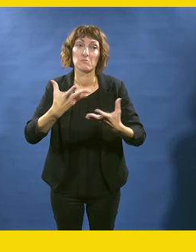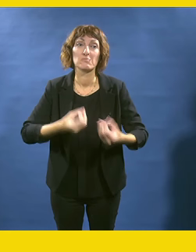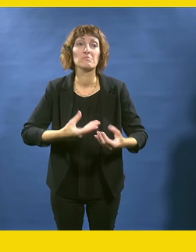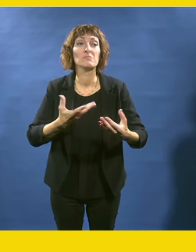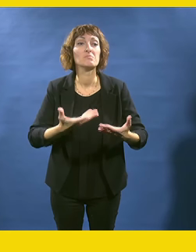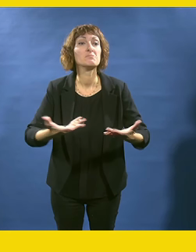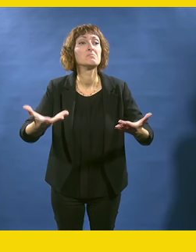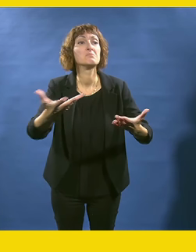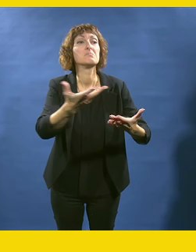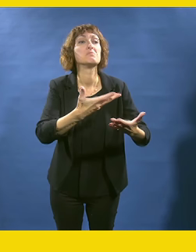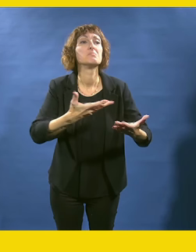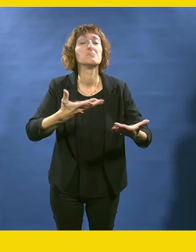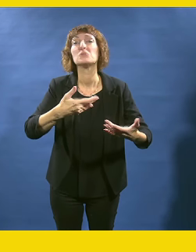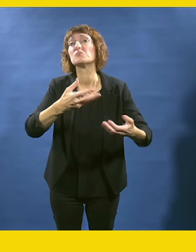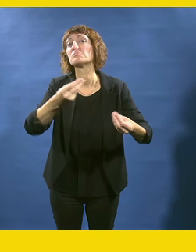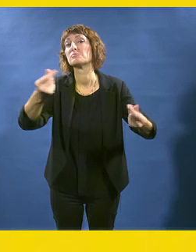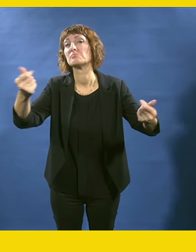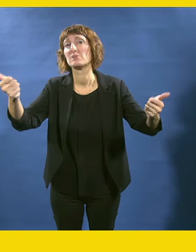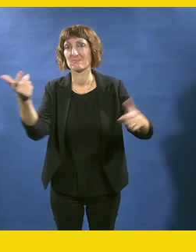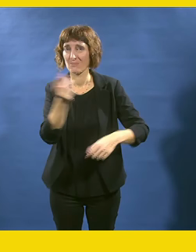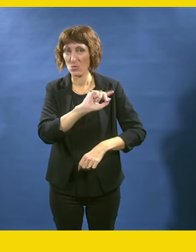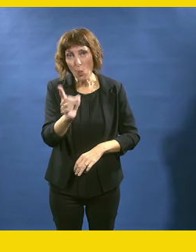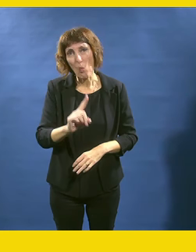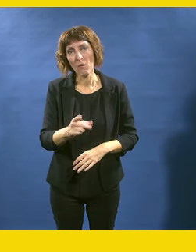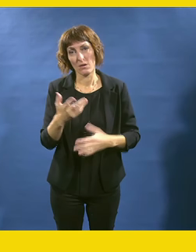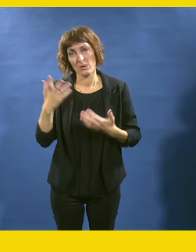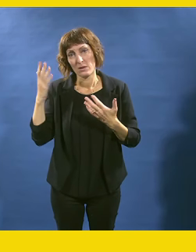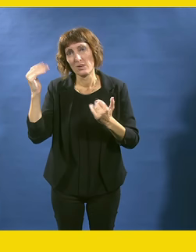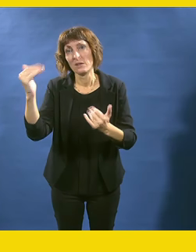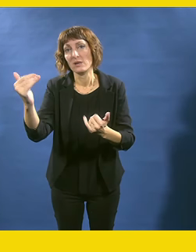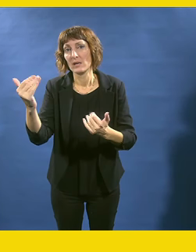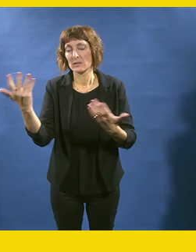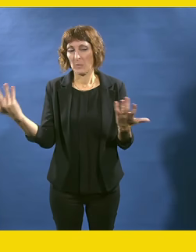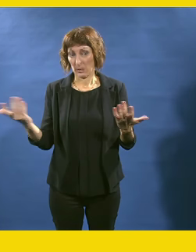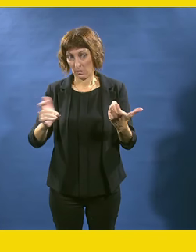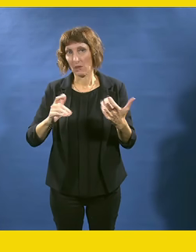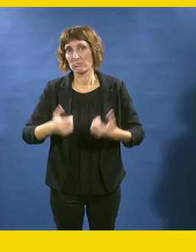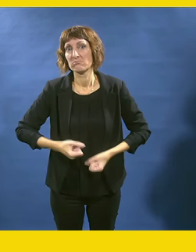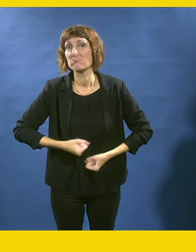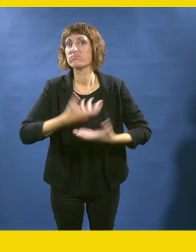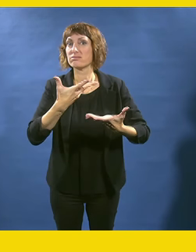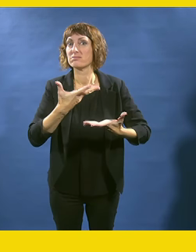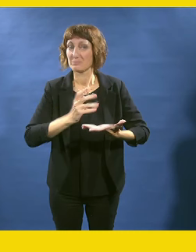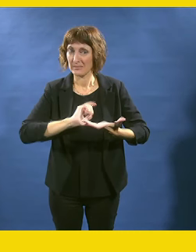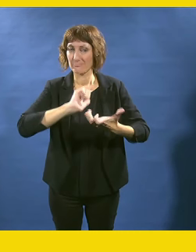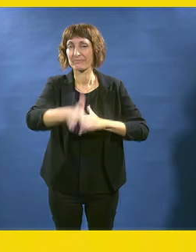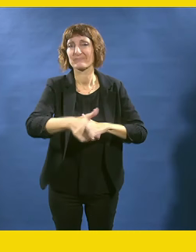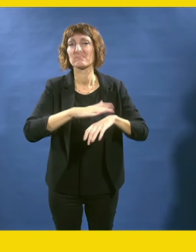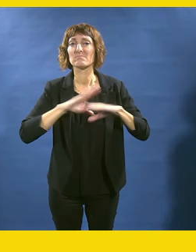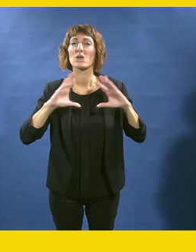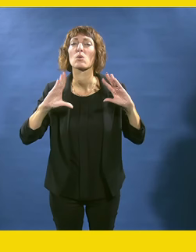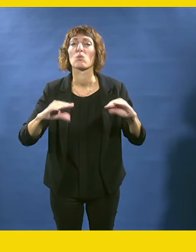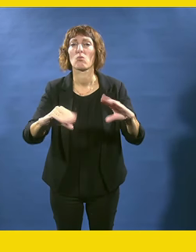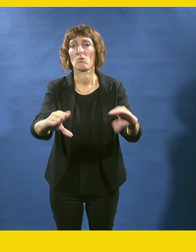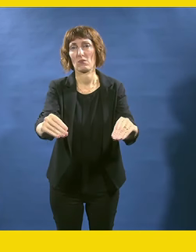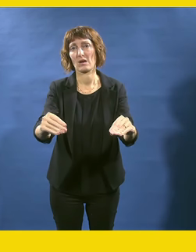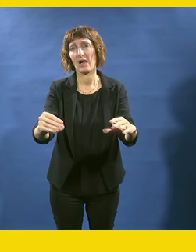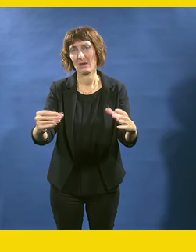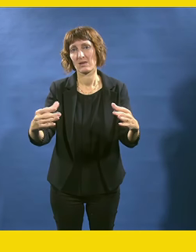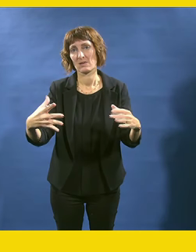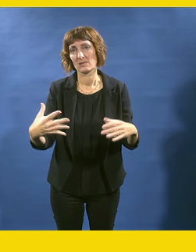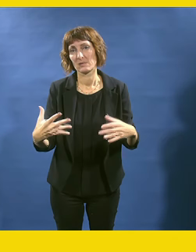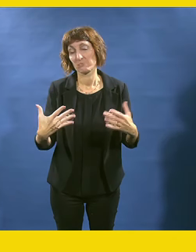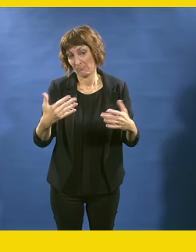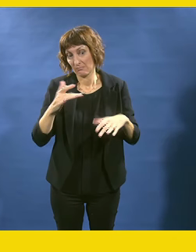hier in Straßburg gibt es ein Licht für Frauen. Hoffentlich wird dieses Licht für meine afghanische Frauen wird